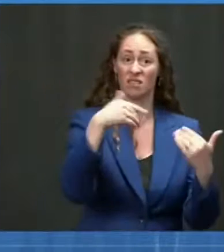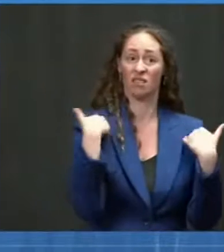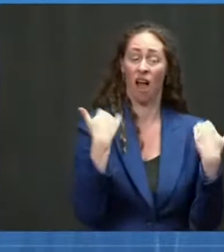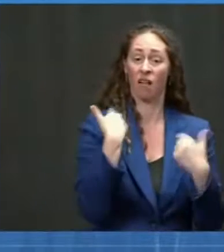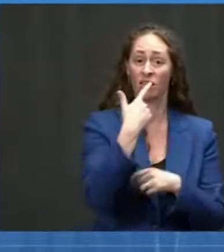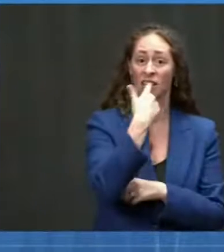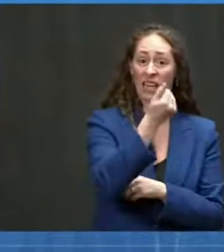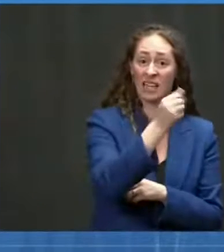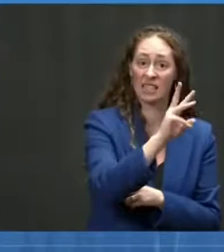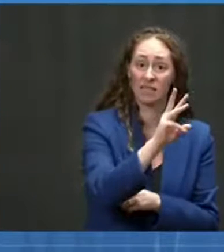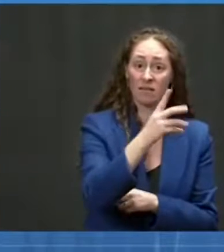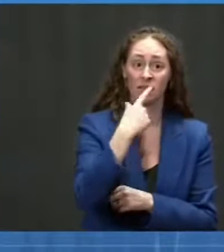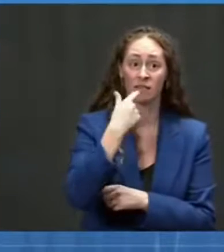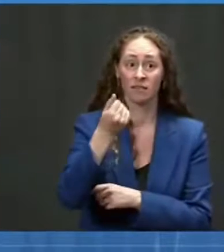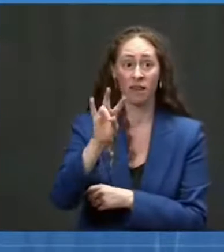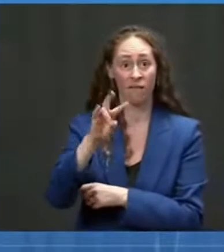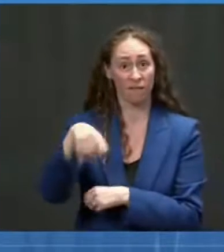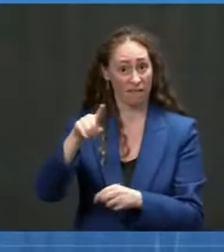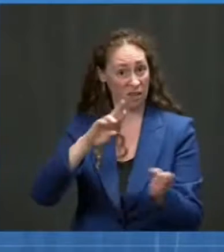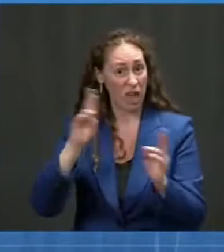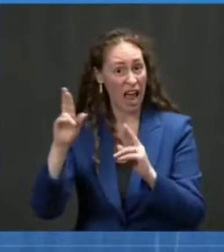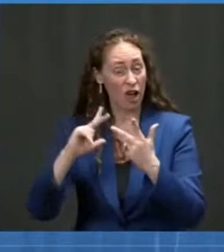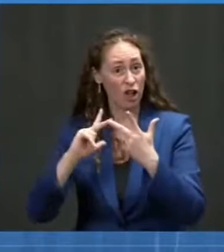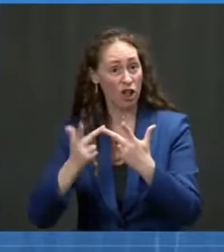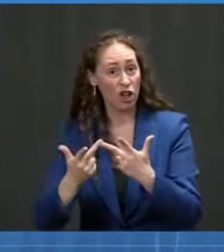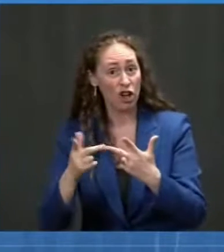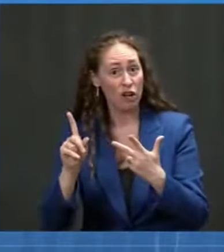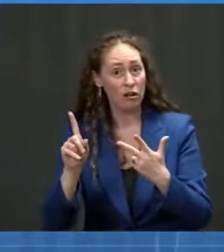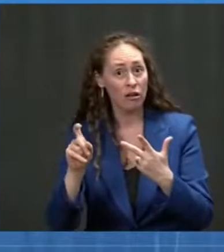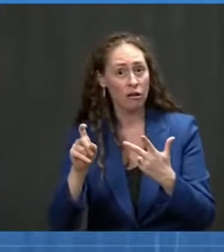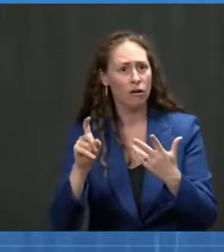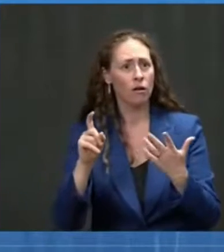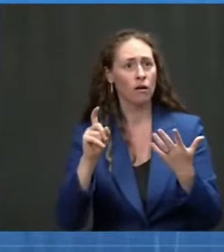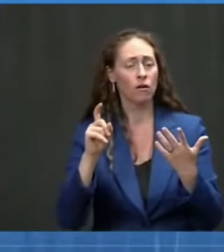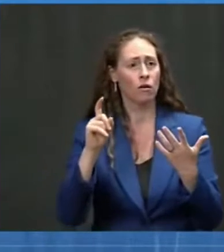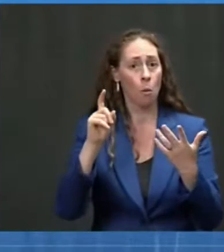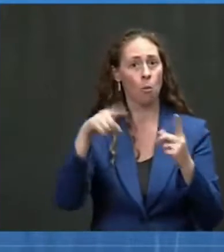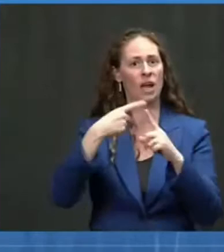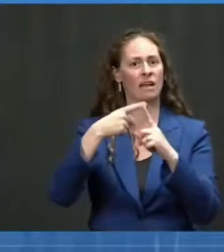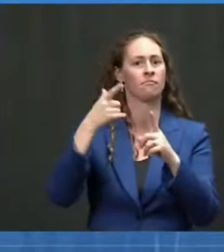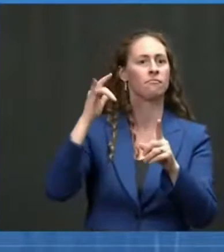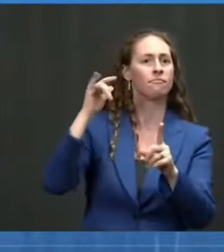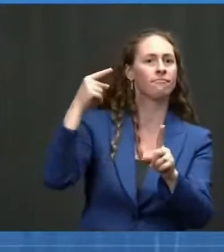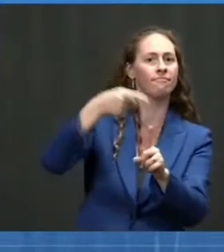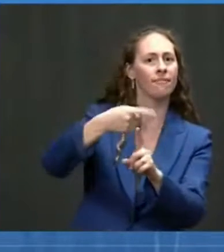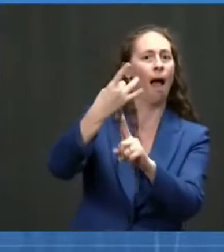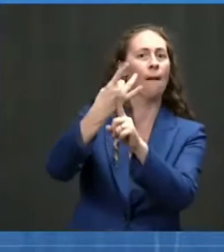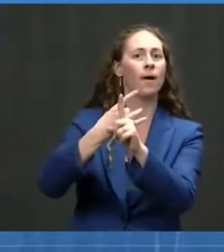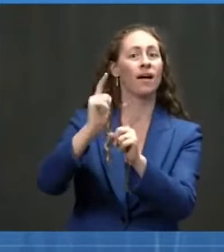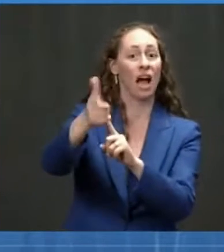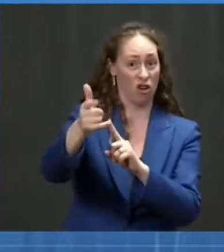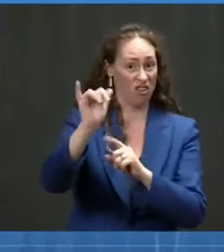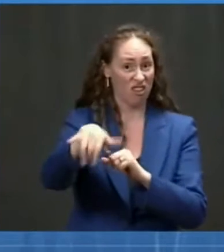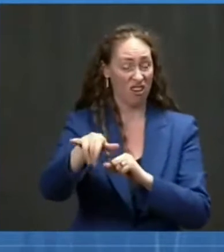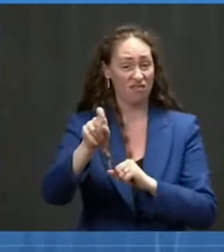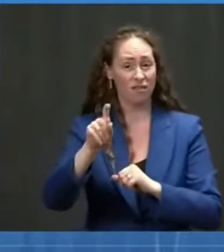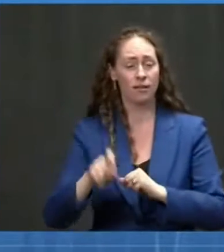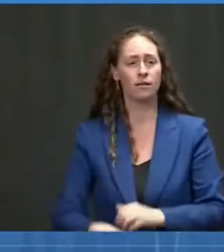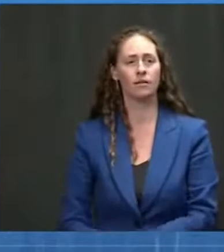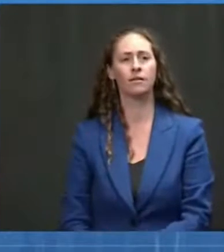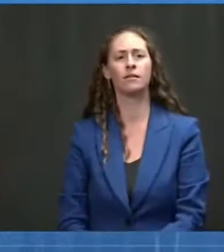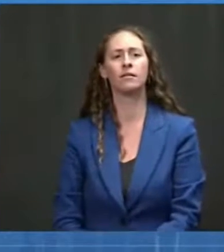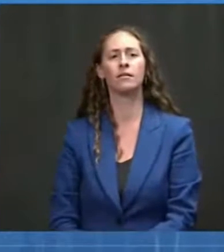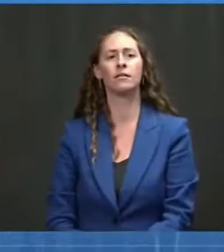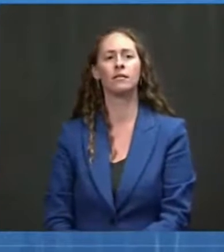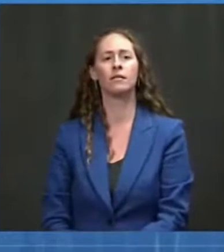are at 8 months, or should they not get a booster when they are at 8 months? Thank you. Thank you, Josh, and thanks for actually noting that clarification.